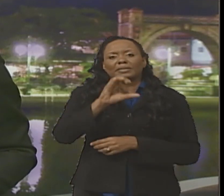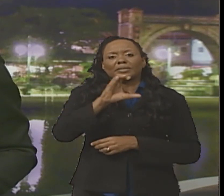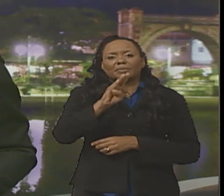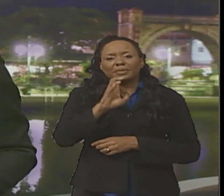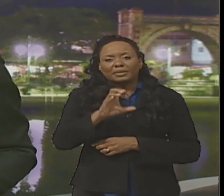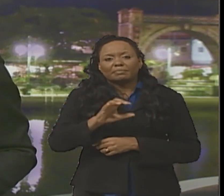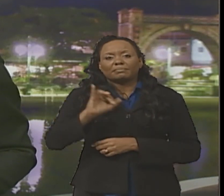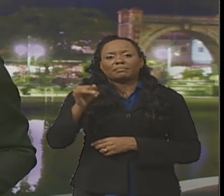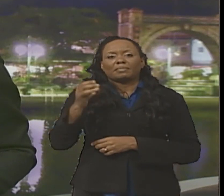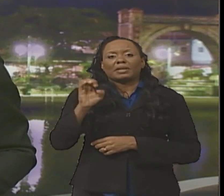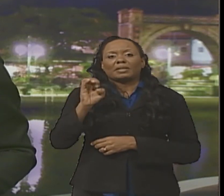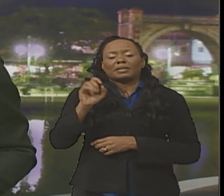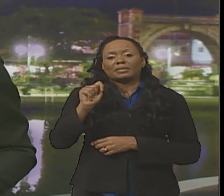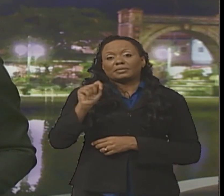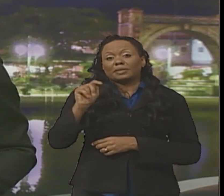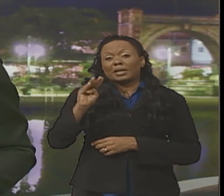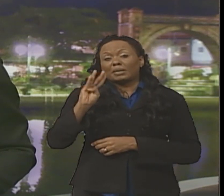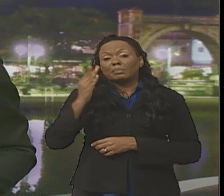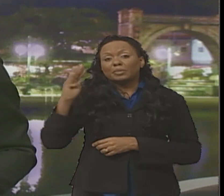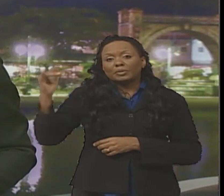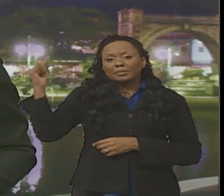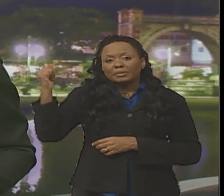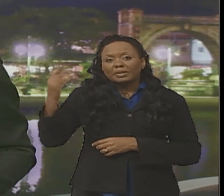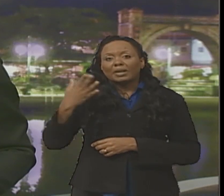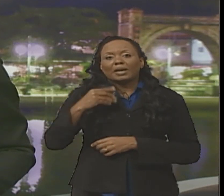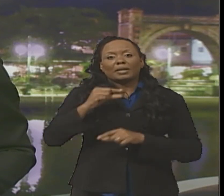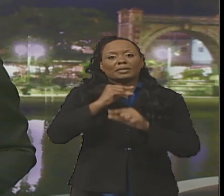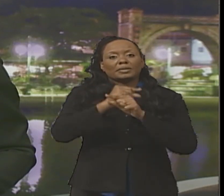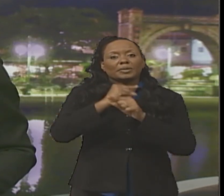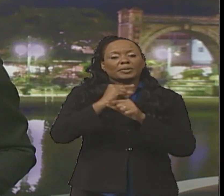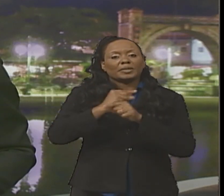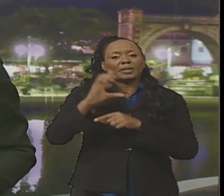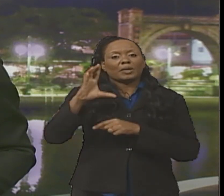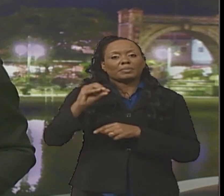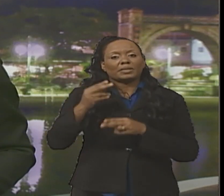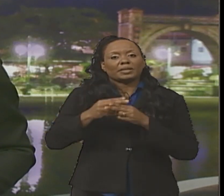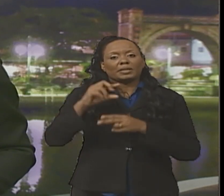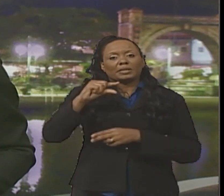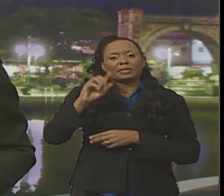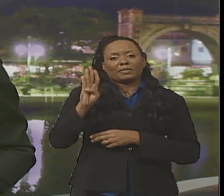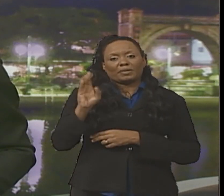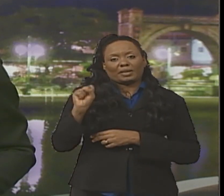JetBlue, and G4S Secure Solutions Barbados Limited.